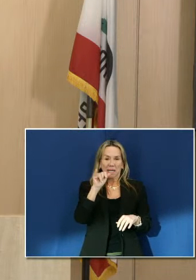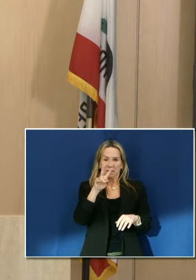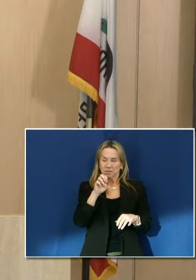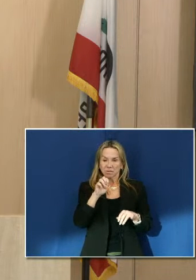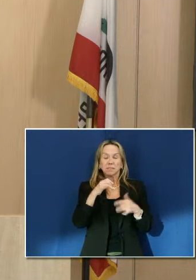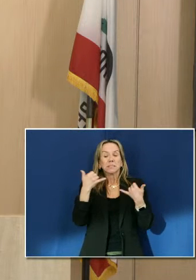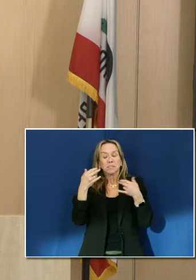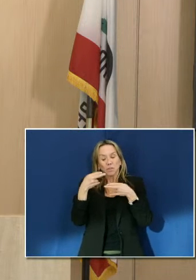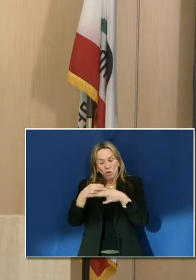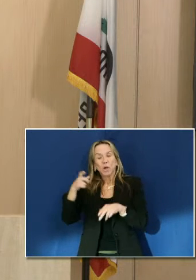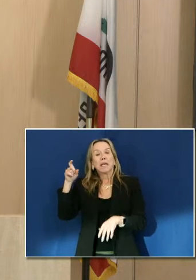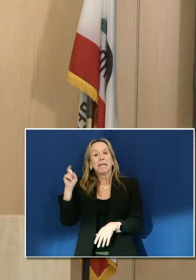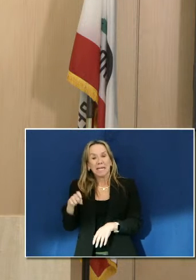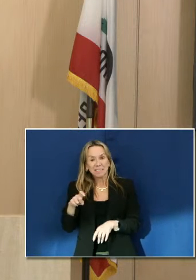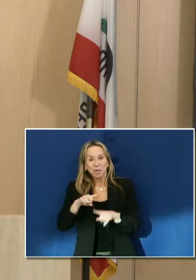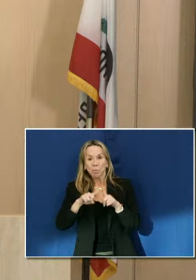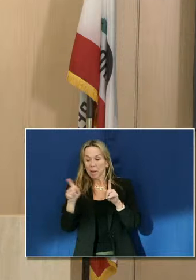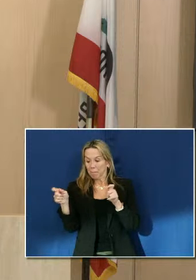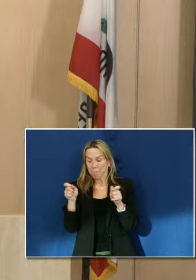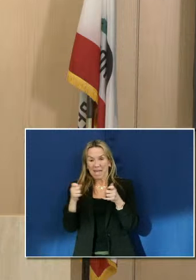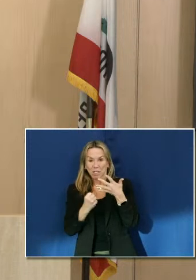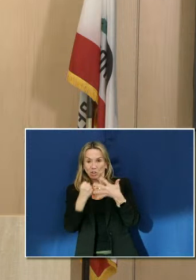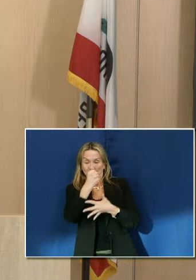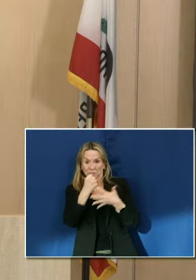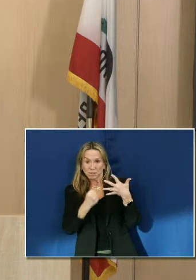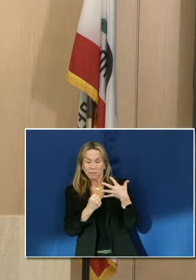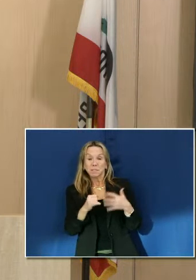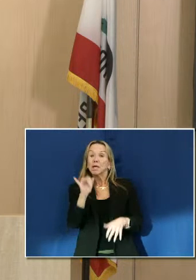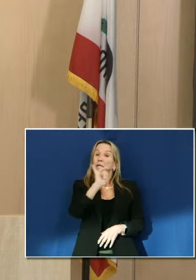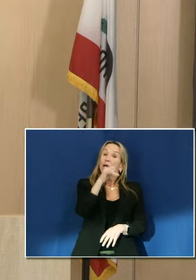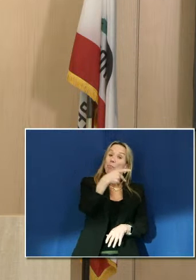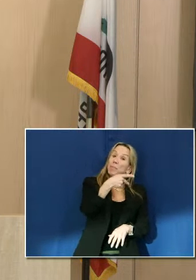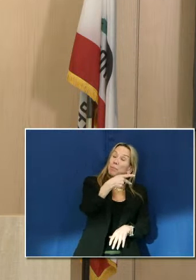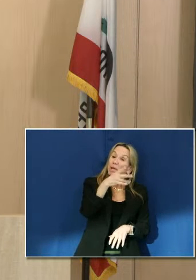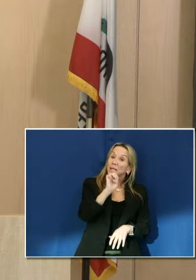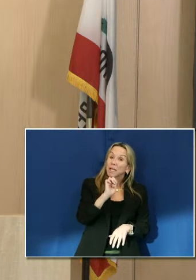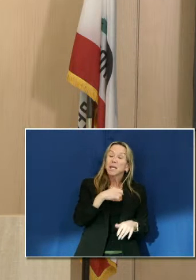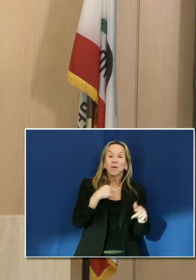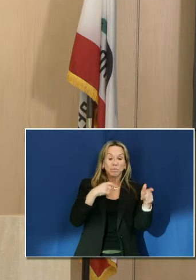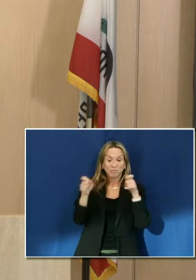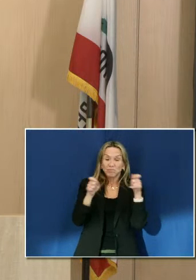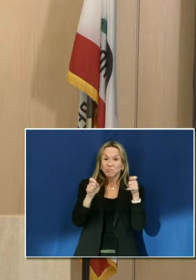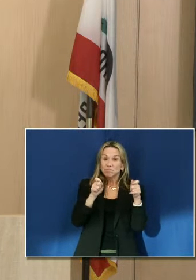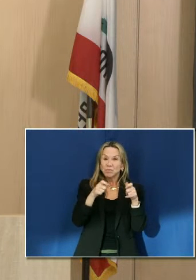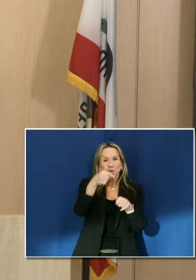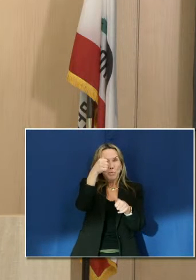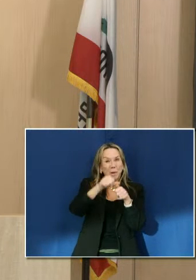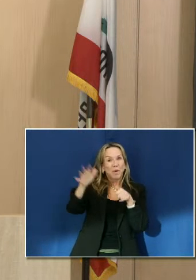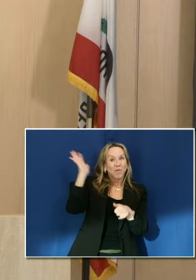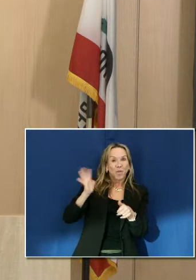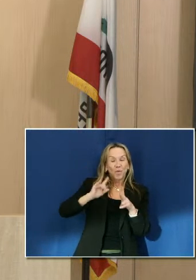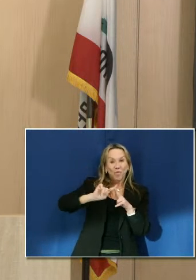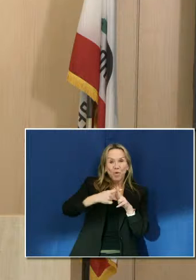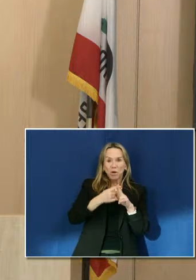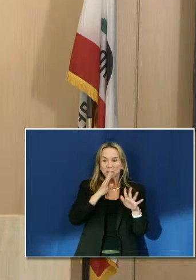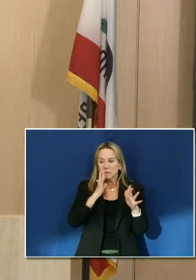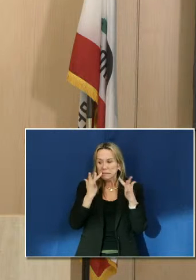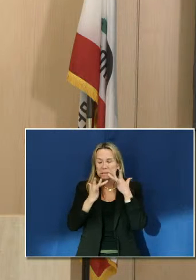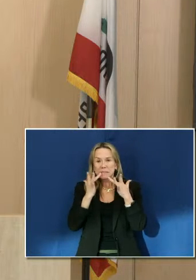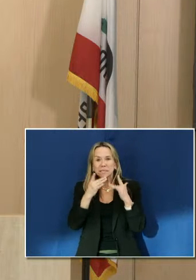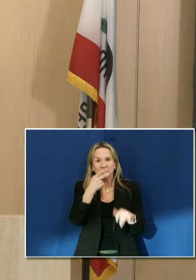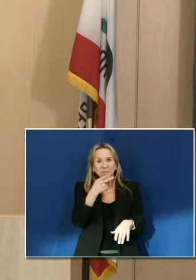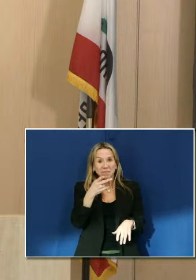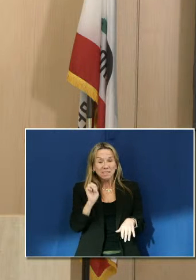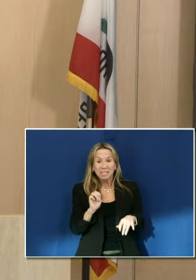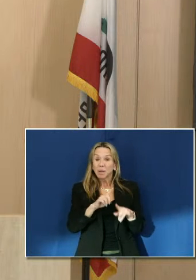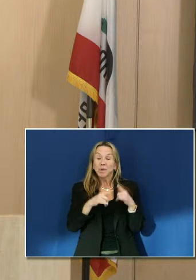that. We're managing our personal protective equipment. You're not hearing the same overarching concern of personal protective equipment